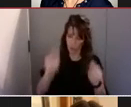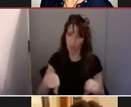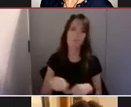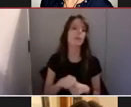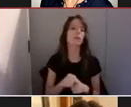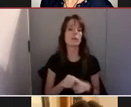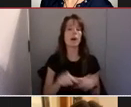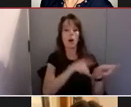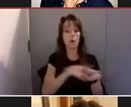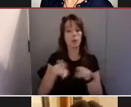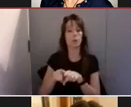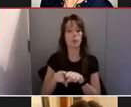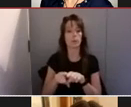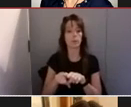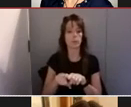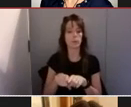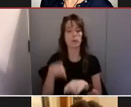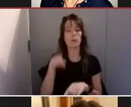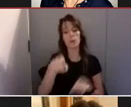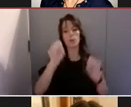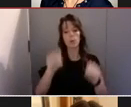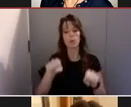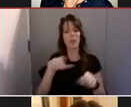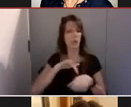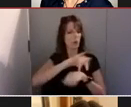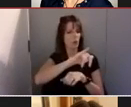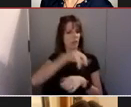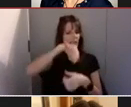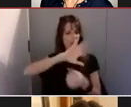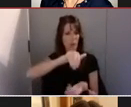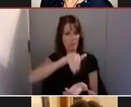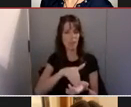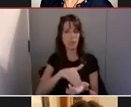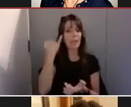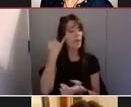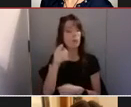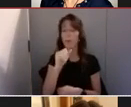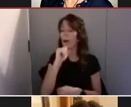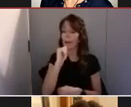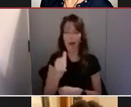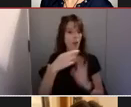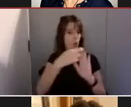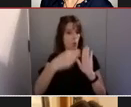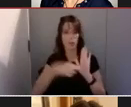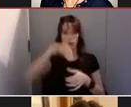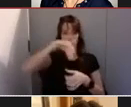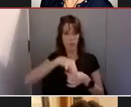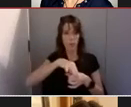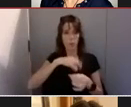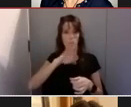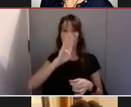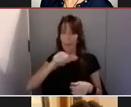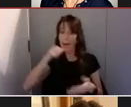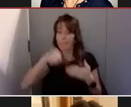they also, you can also, these early vote centers, if you are not registered to vote by mail,